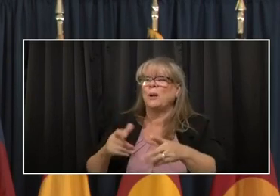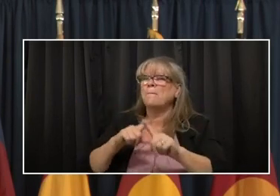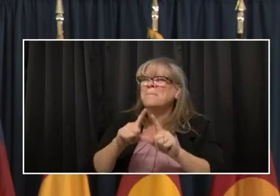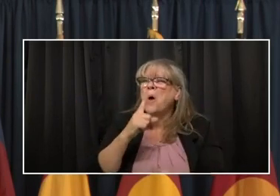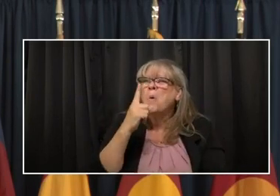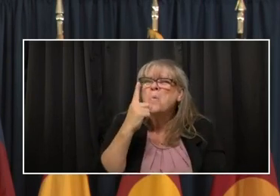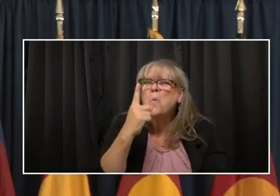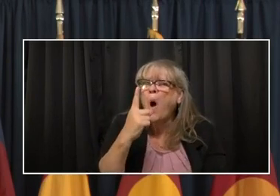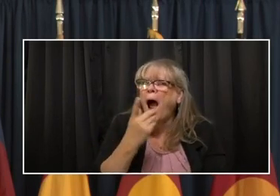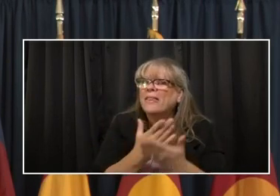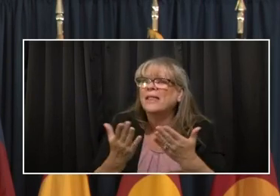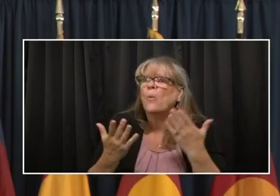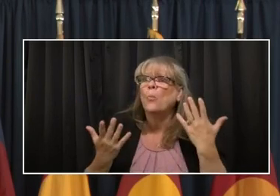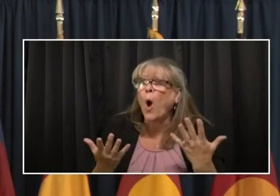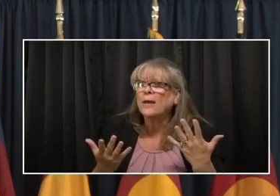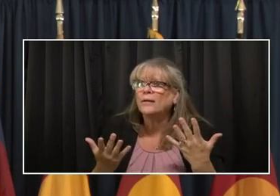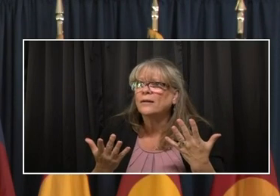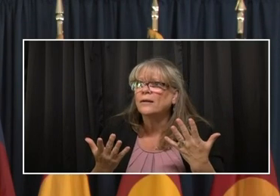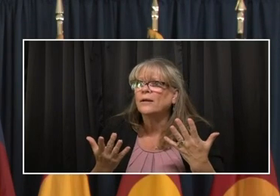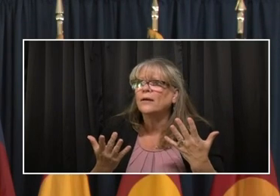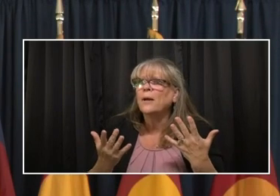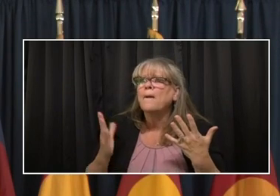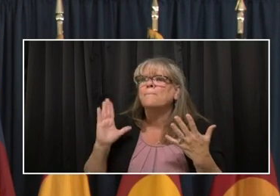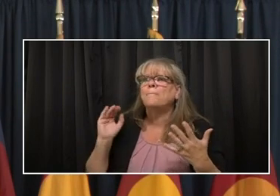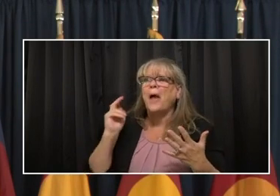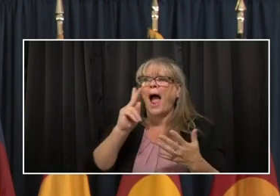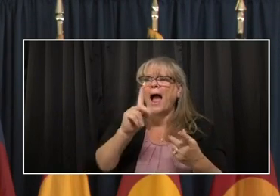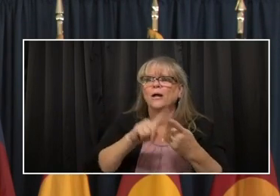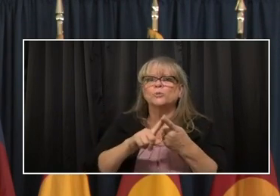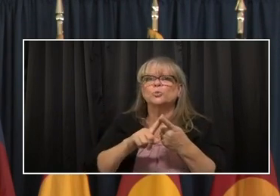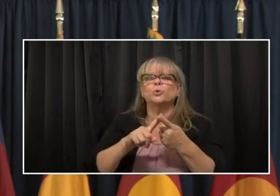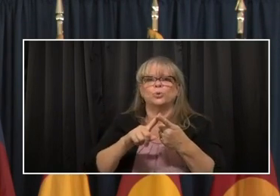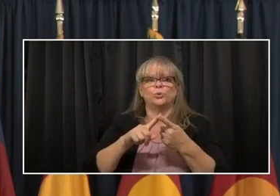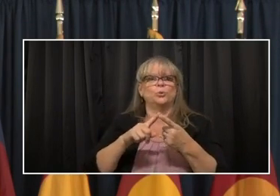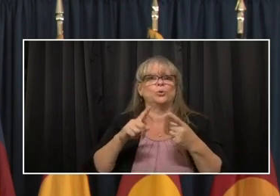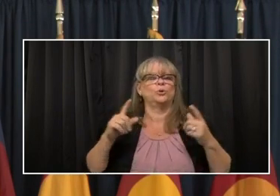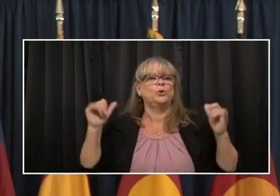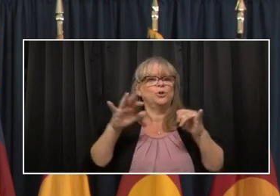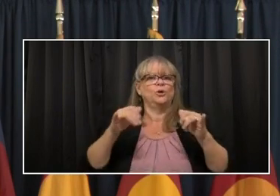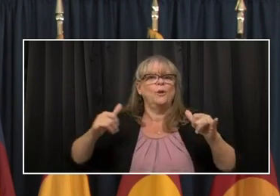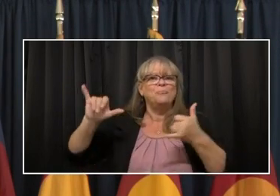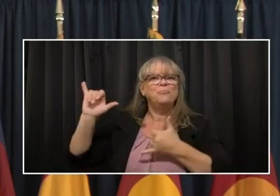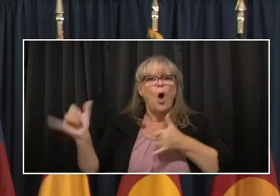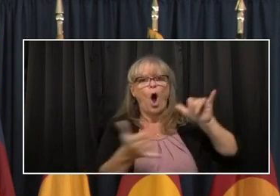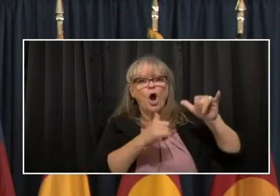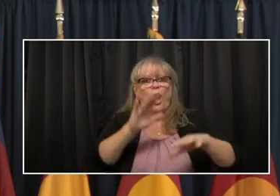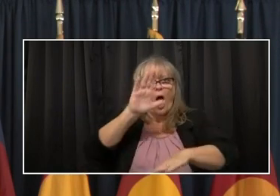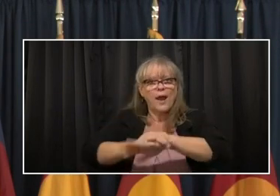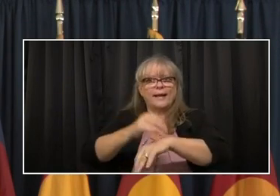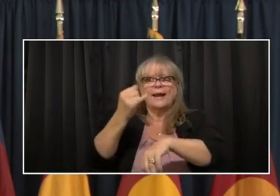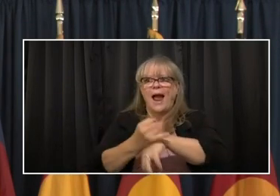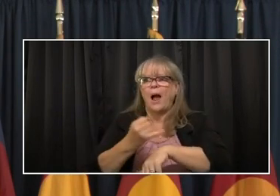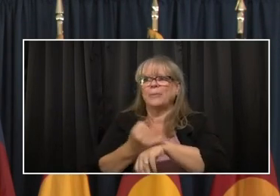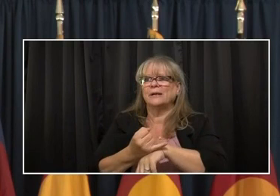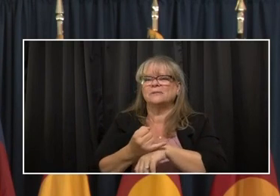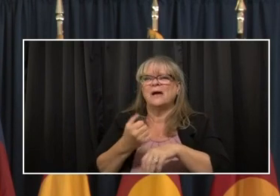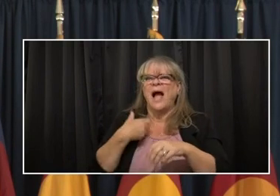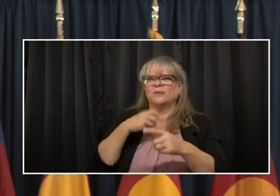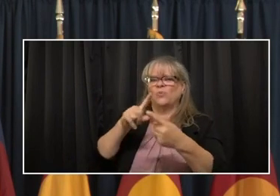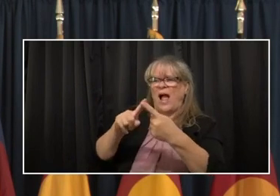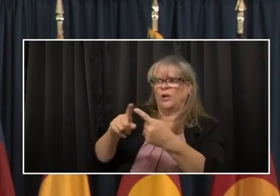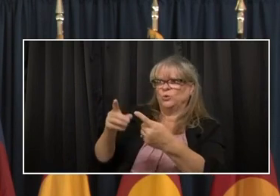much was for back-to-campus parties, and there's something that they're addressing right now. So I'm wondering if you're thinking that